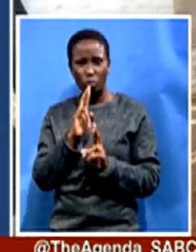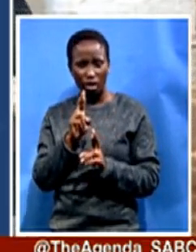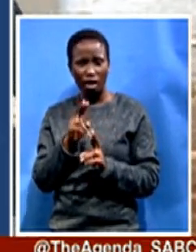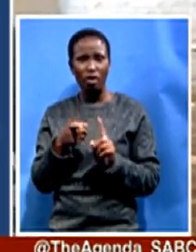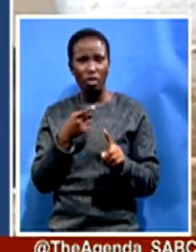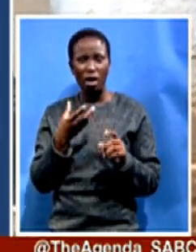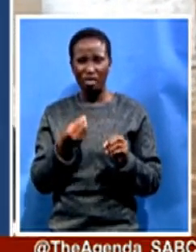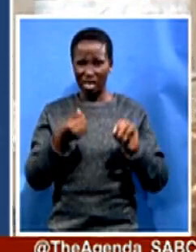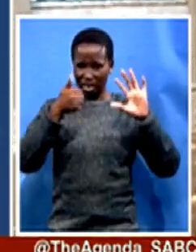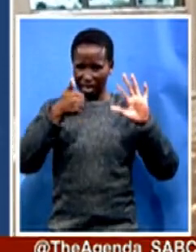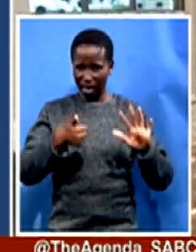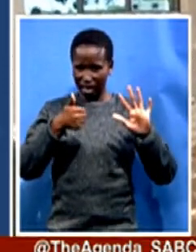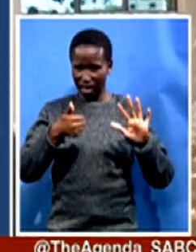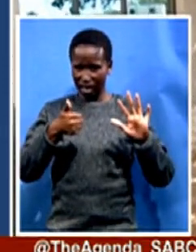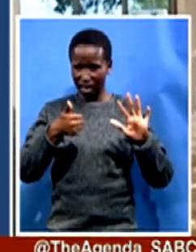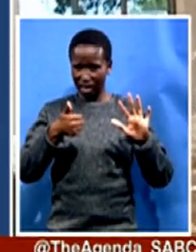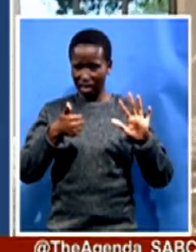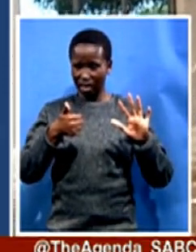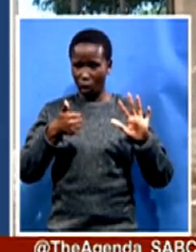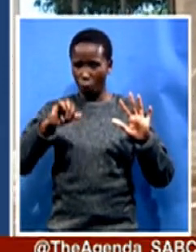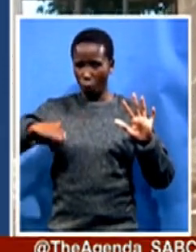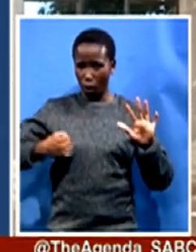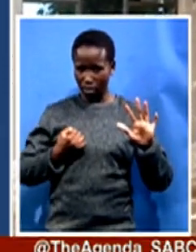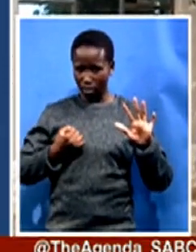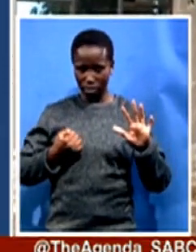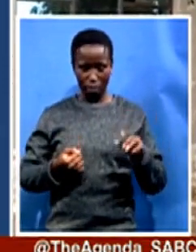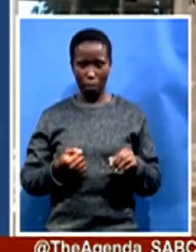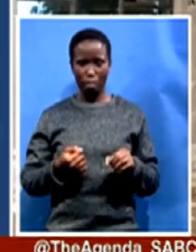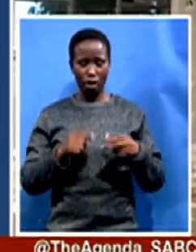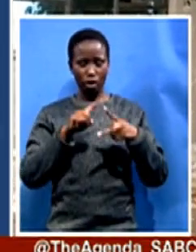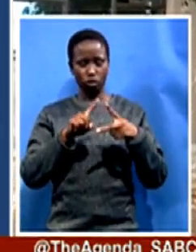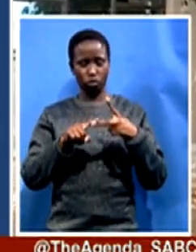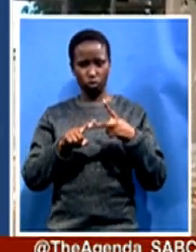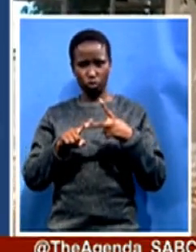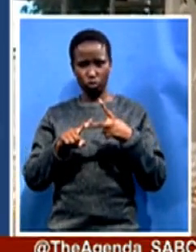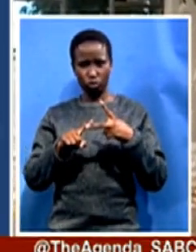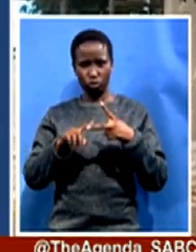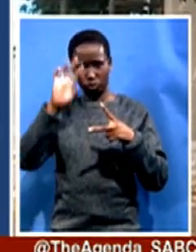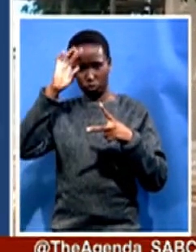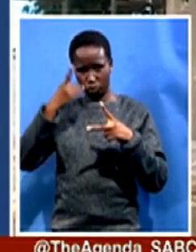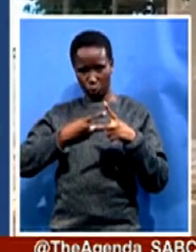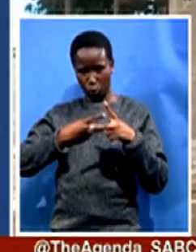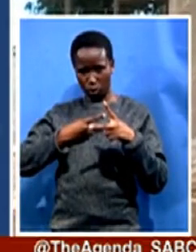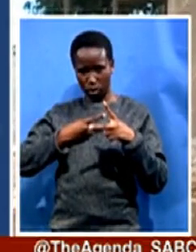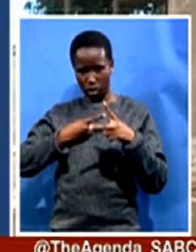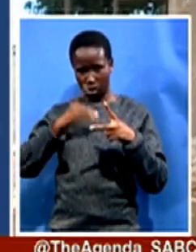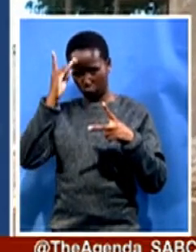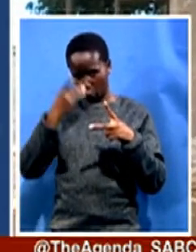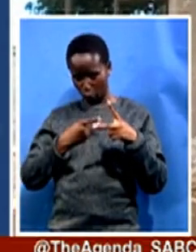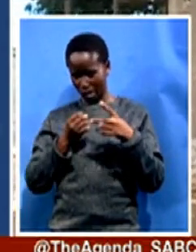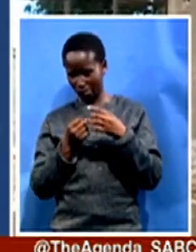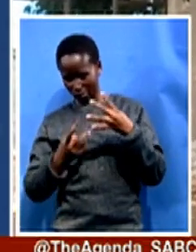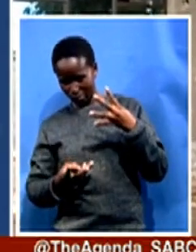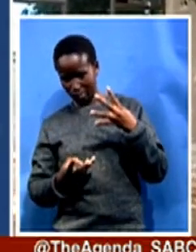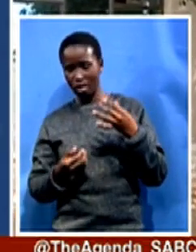princess, 2 princesses, a few princes, other persons who may be members of